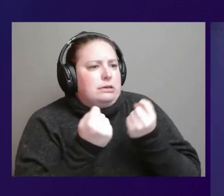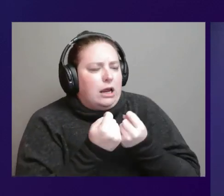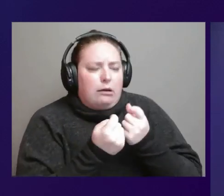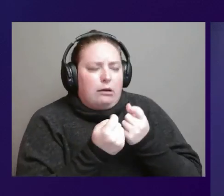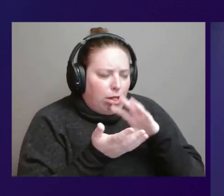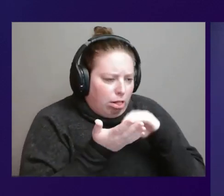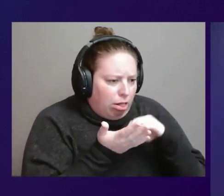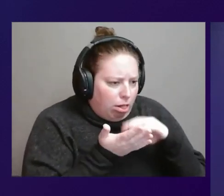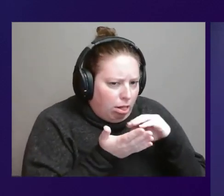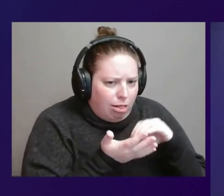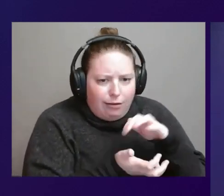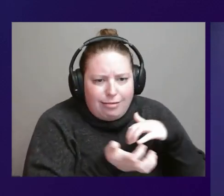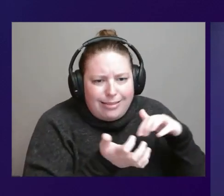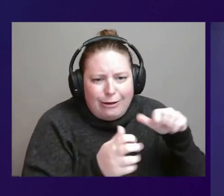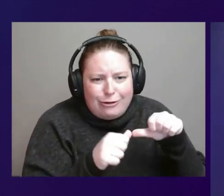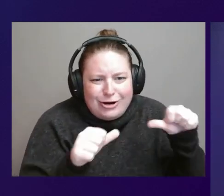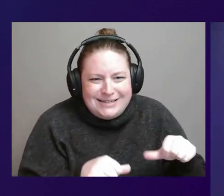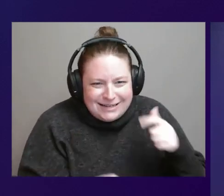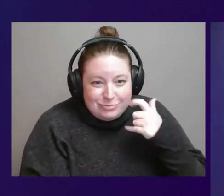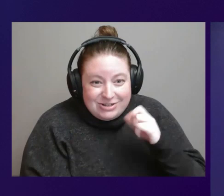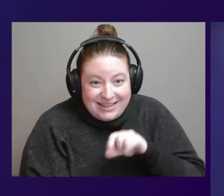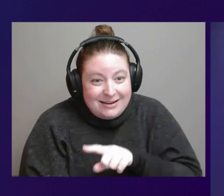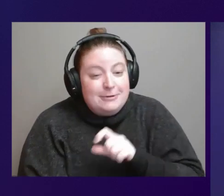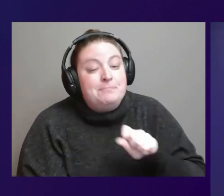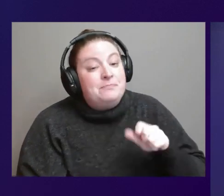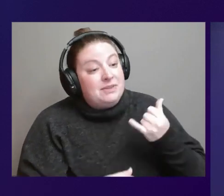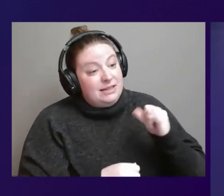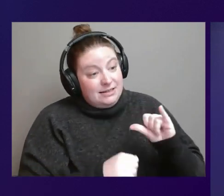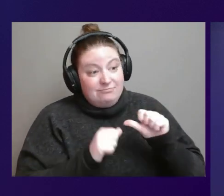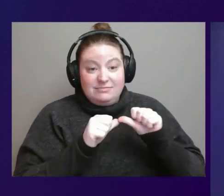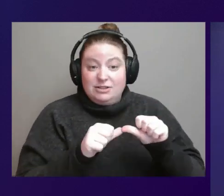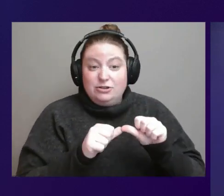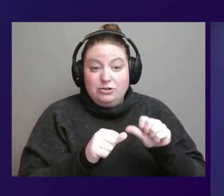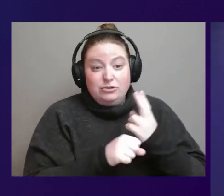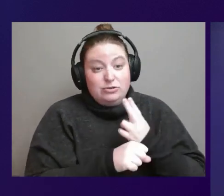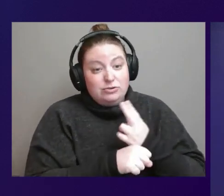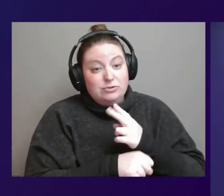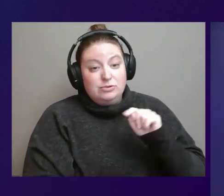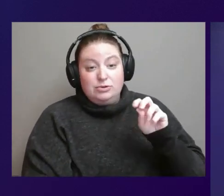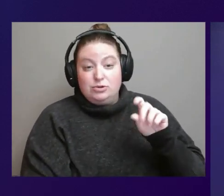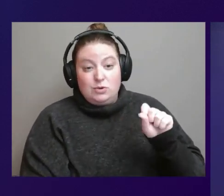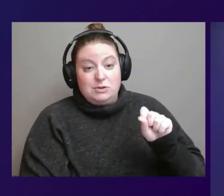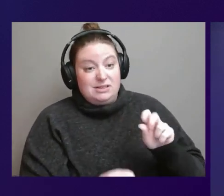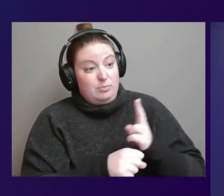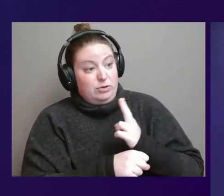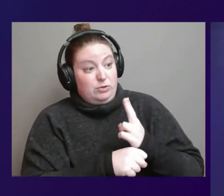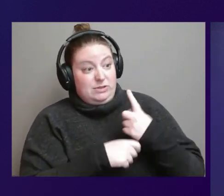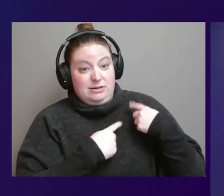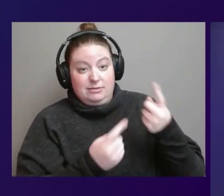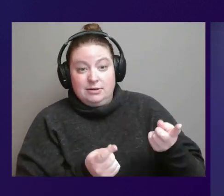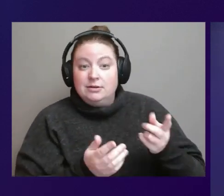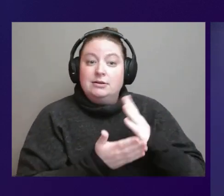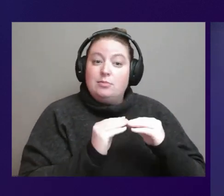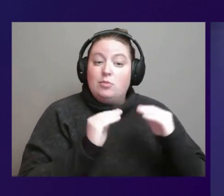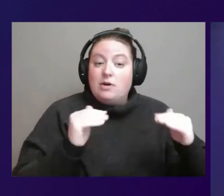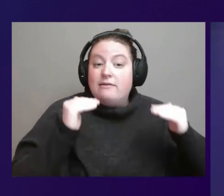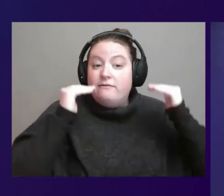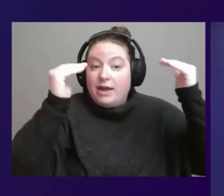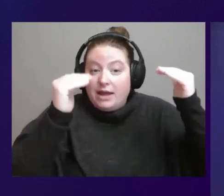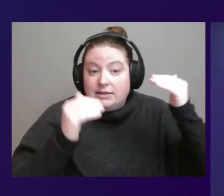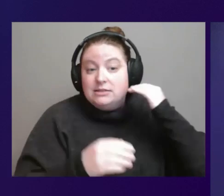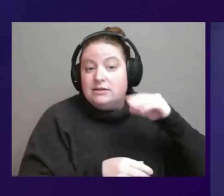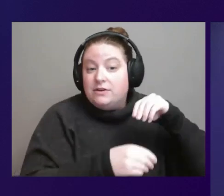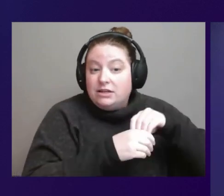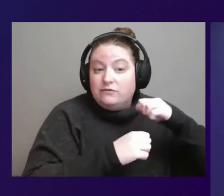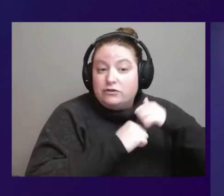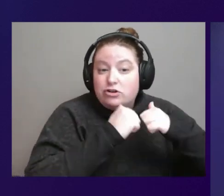sudden just because you're doing that. They can continue to use the tools that they've been using over time. Some of the more advanced stuff, whether it's infrastructure as